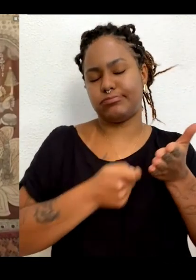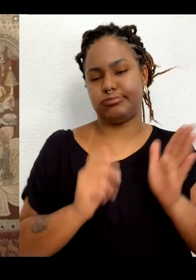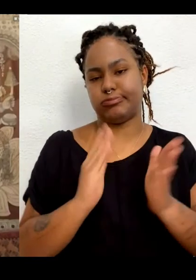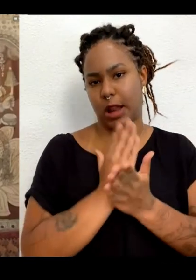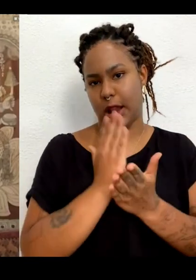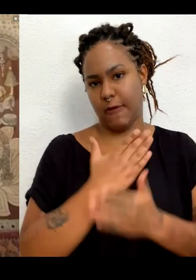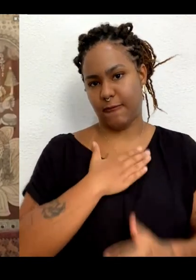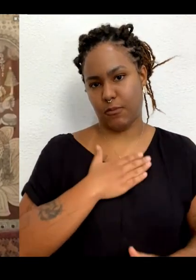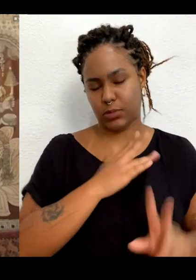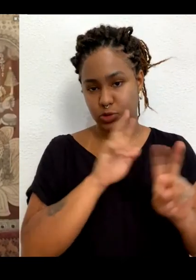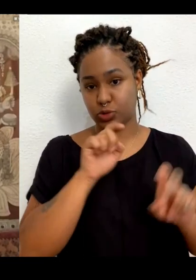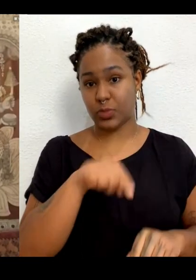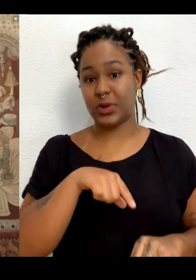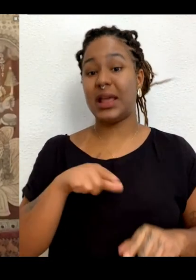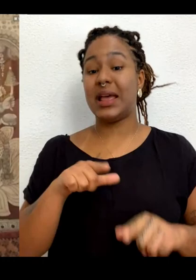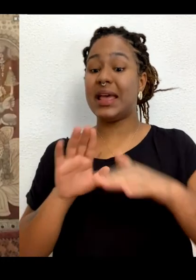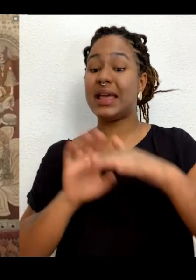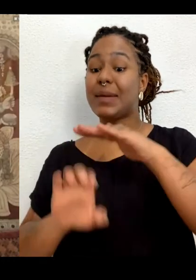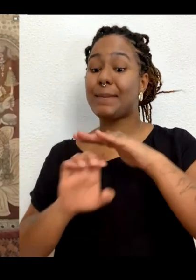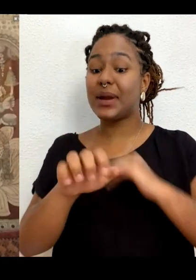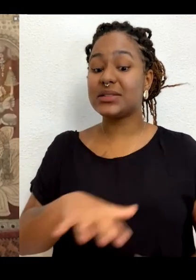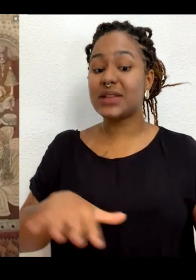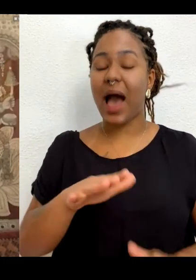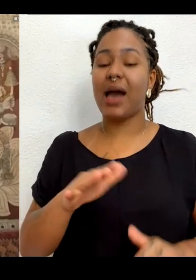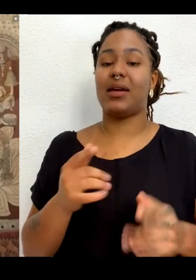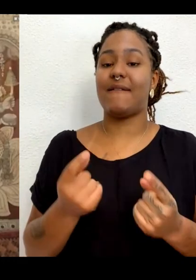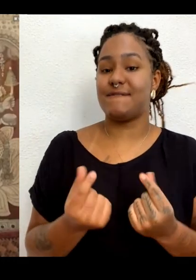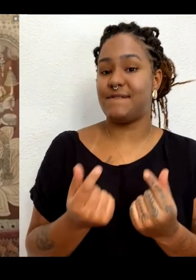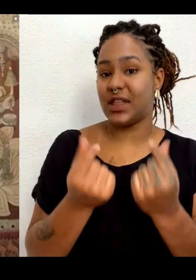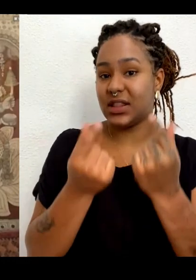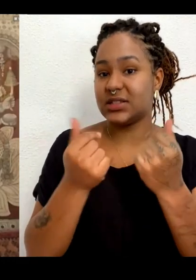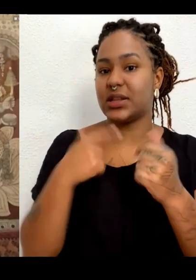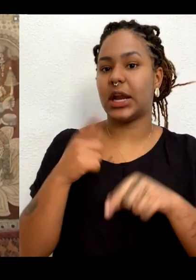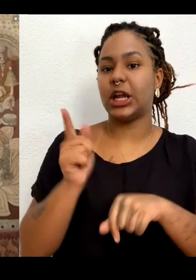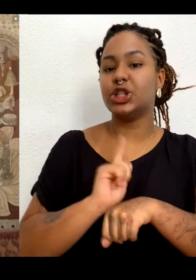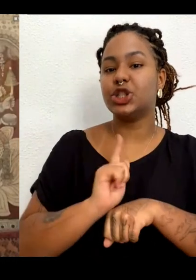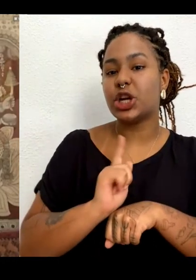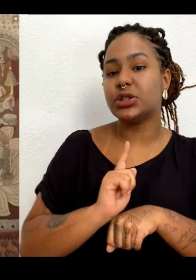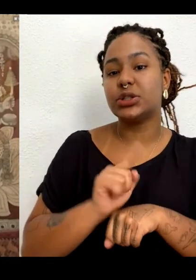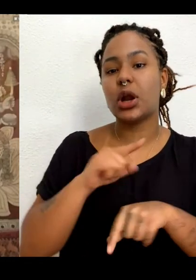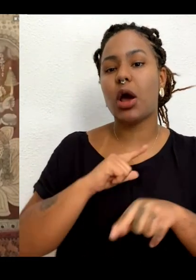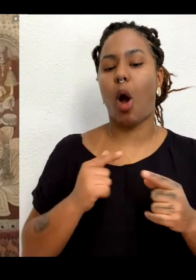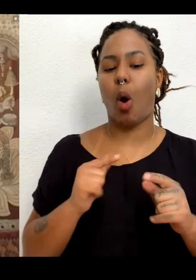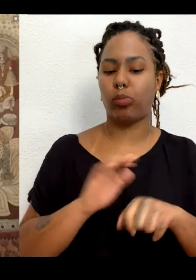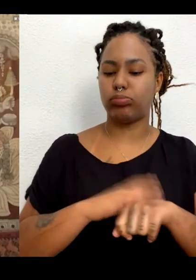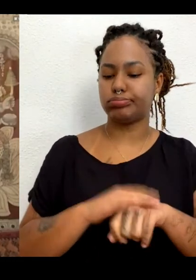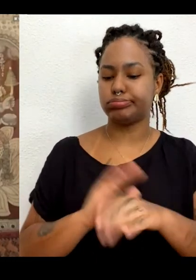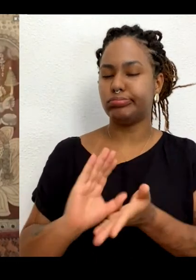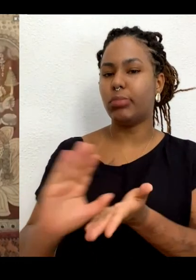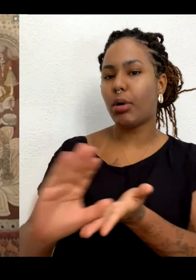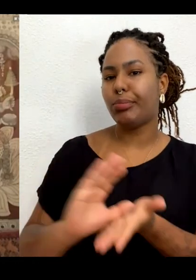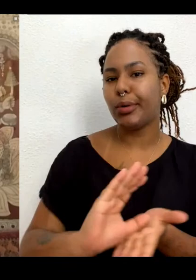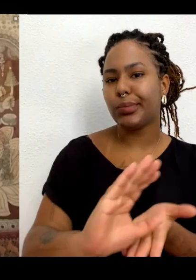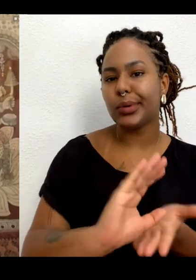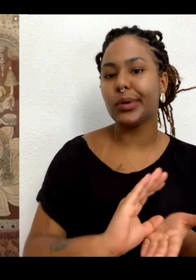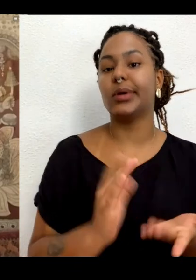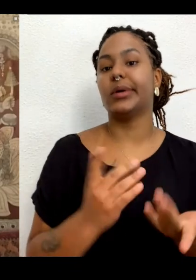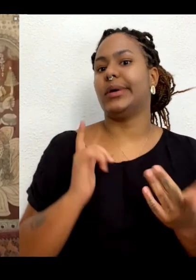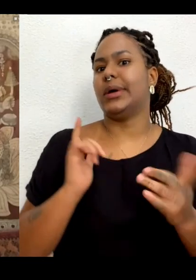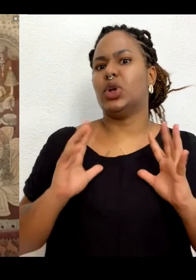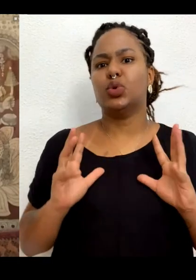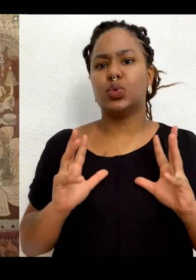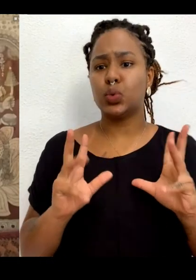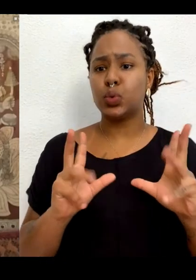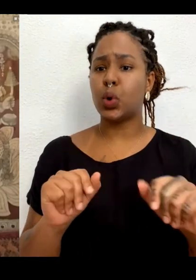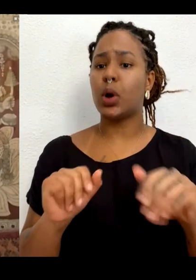Asset Management funds are owning all the corporations and now Rockefeller and the New York x stock exchange last year just